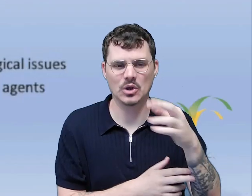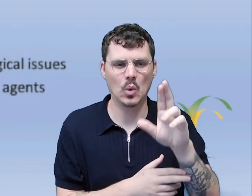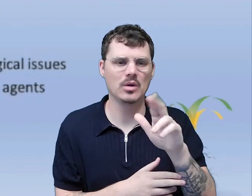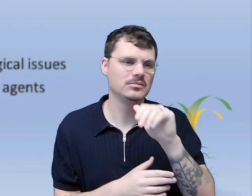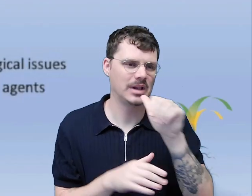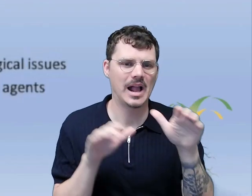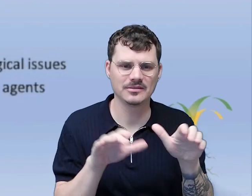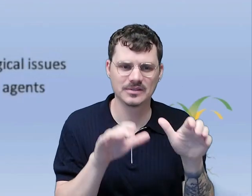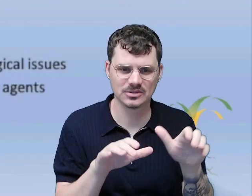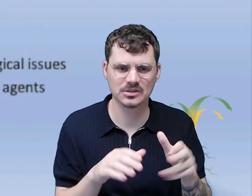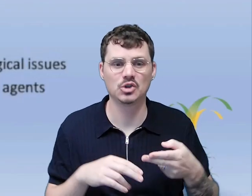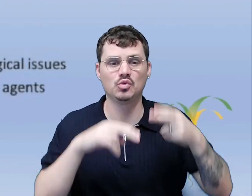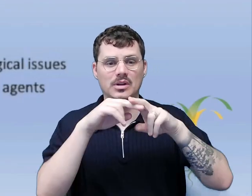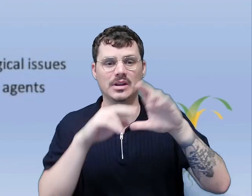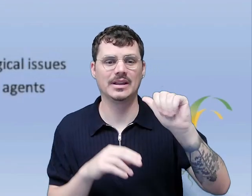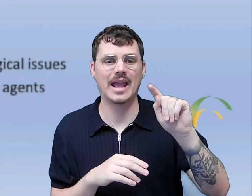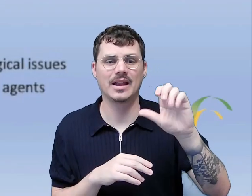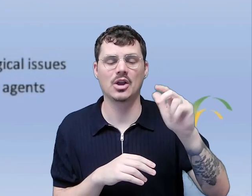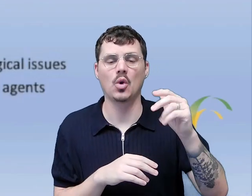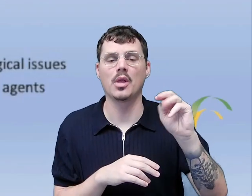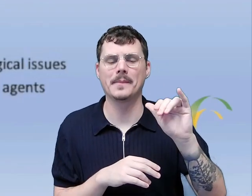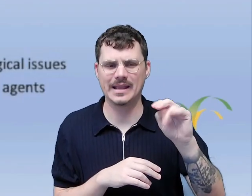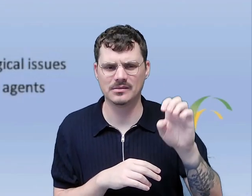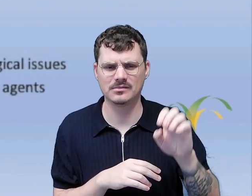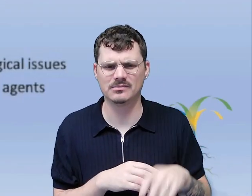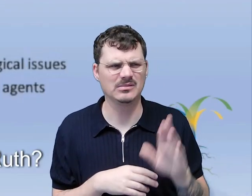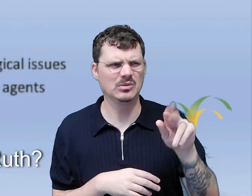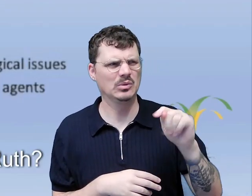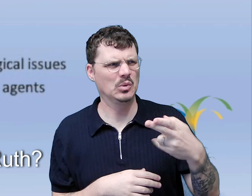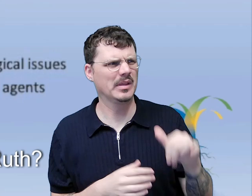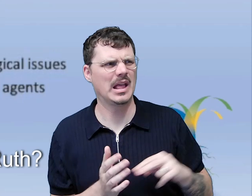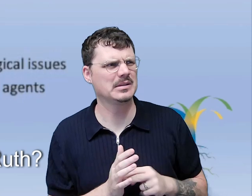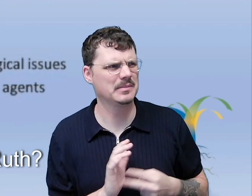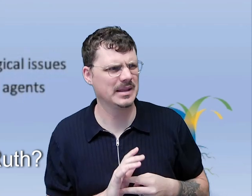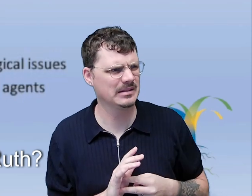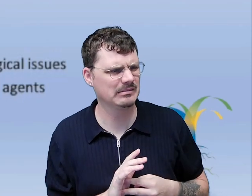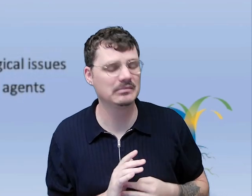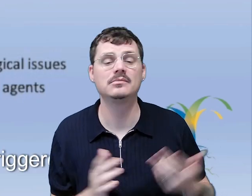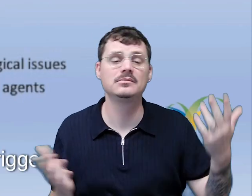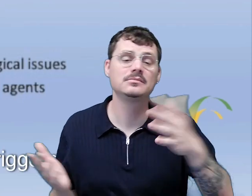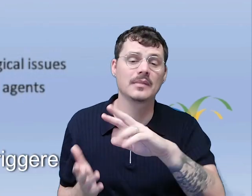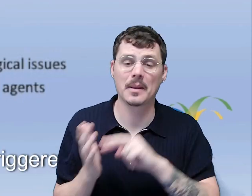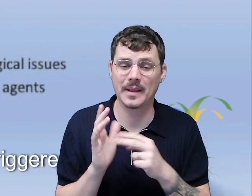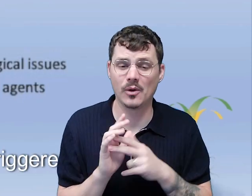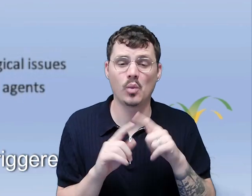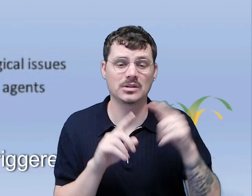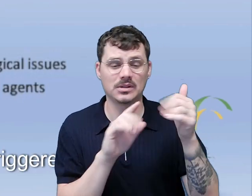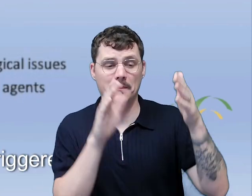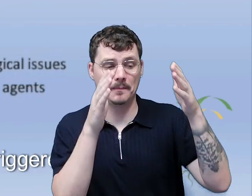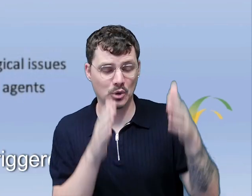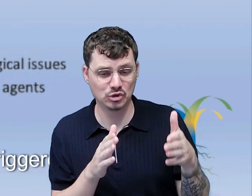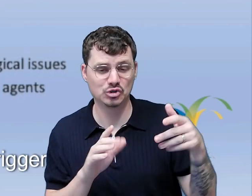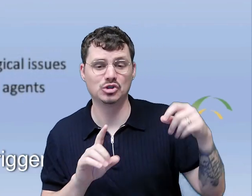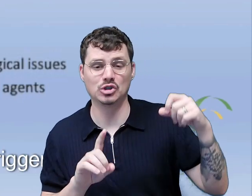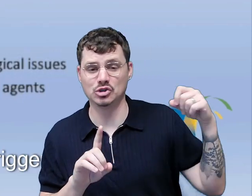or deactivation, increases catecholamines. Now, what does all that mean, Ruth? That means that when